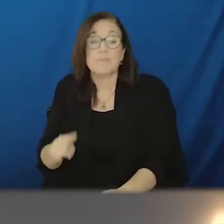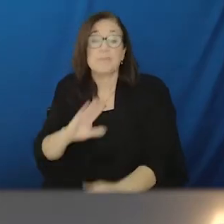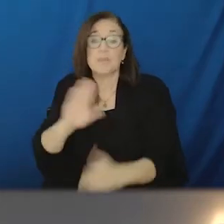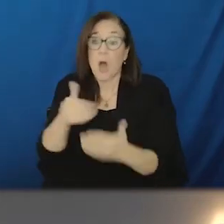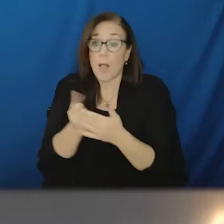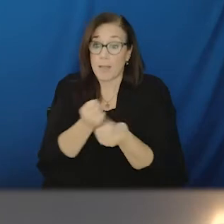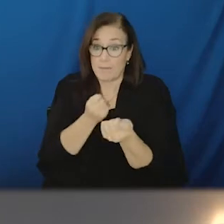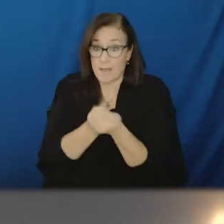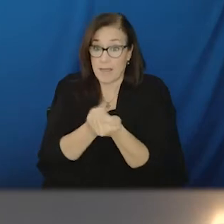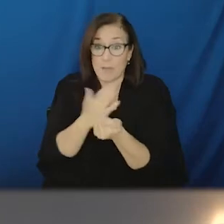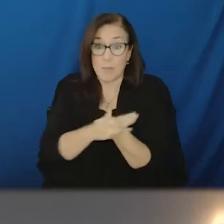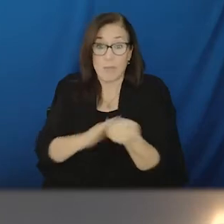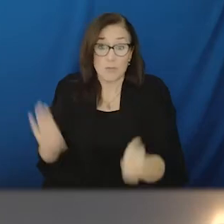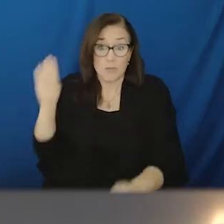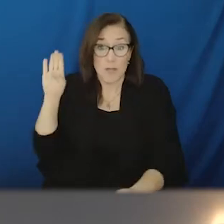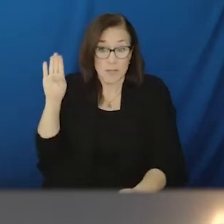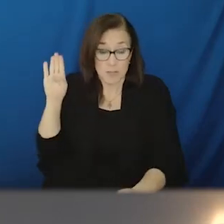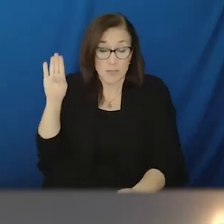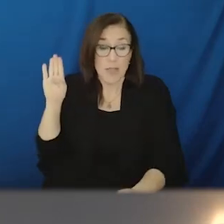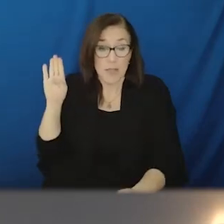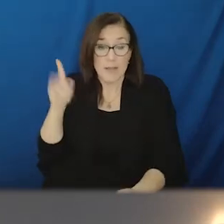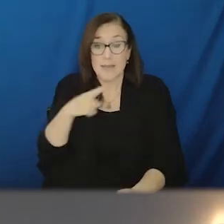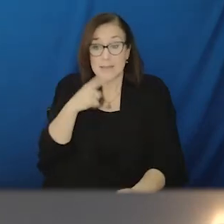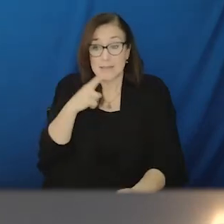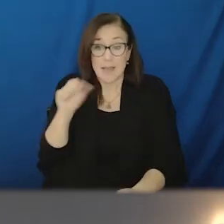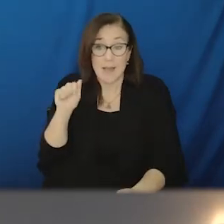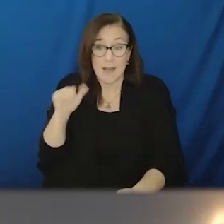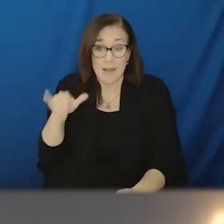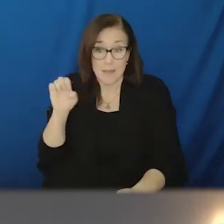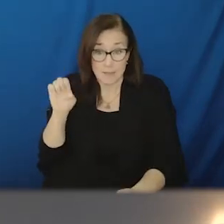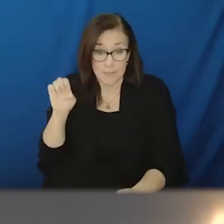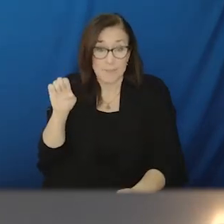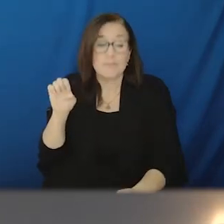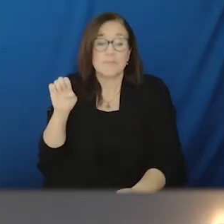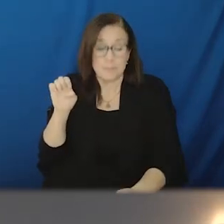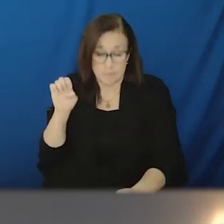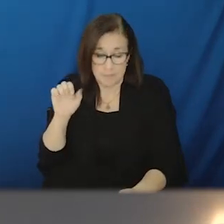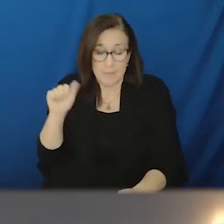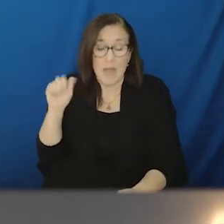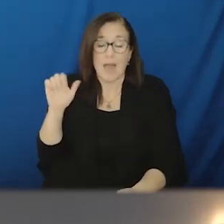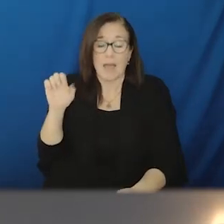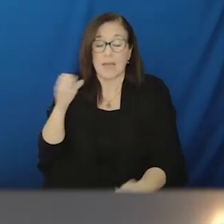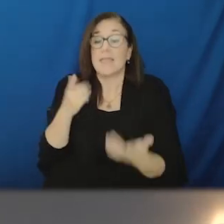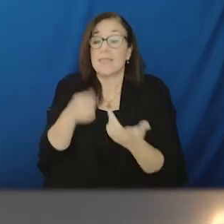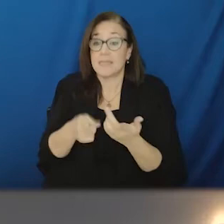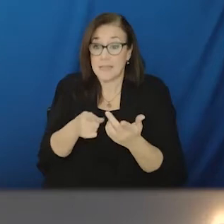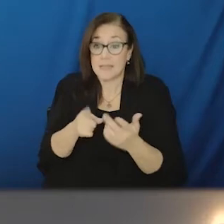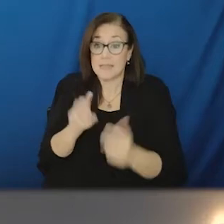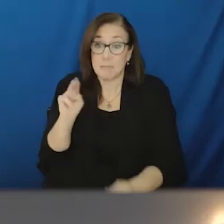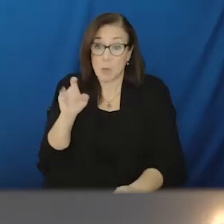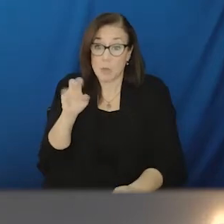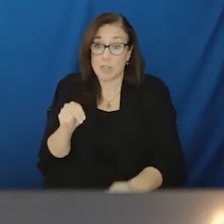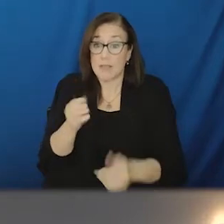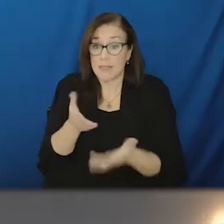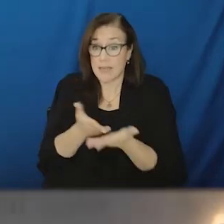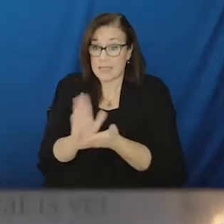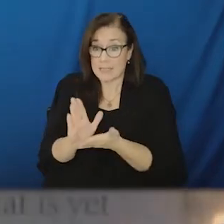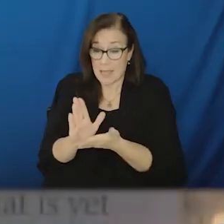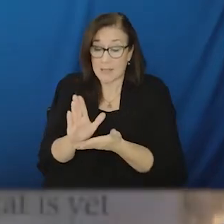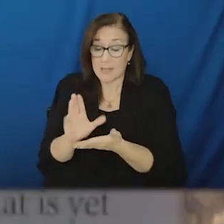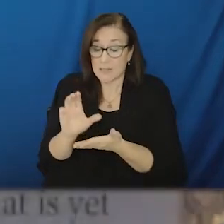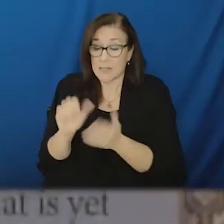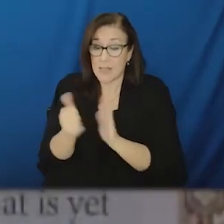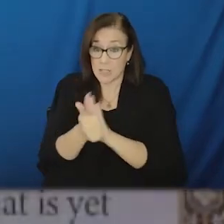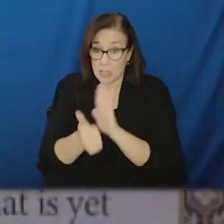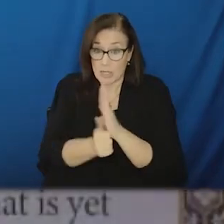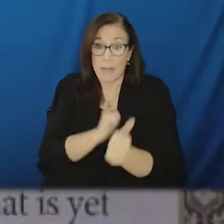please signify by raising your hand and saying aye. Aye. Aye. This motion, the consent agenda, passes